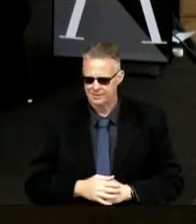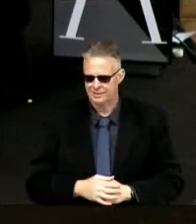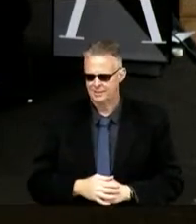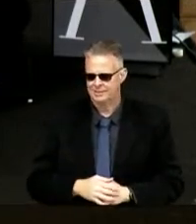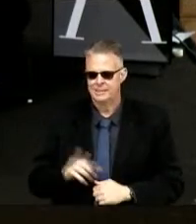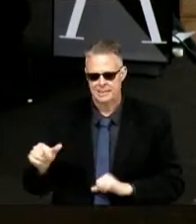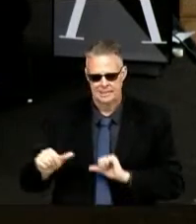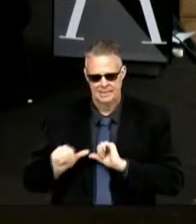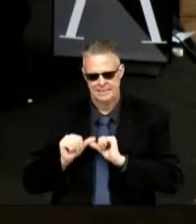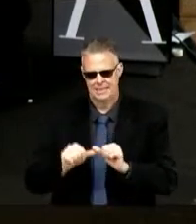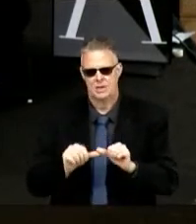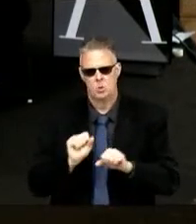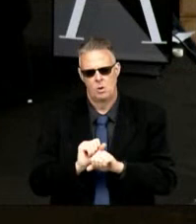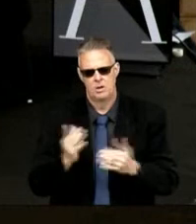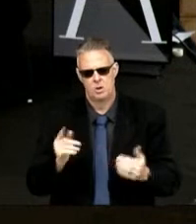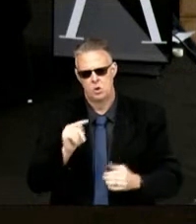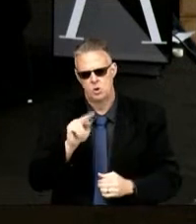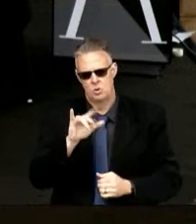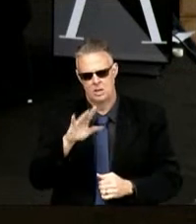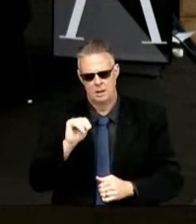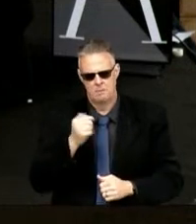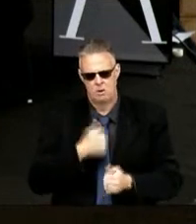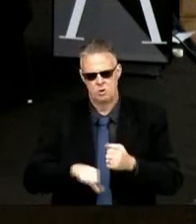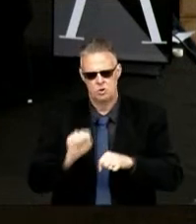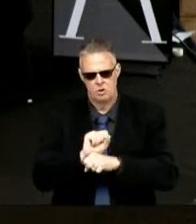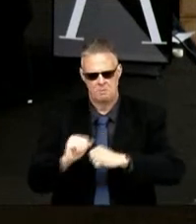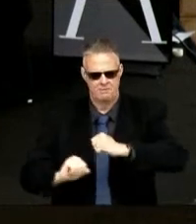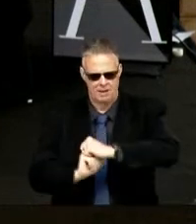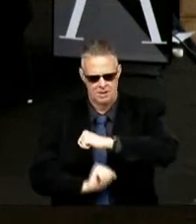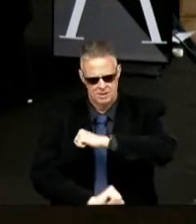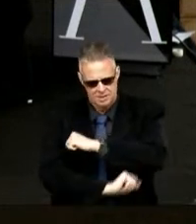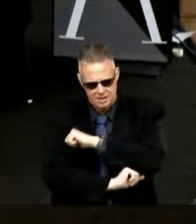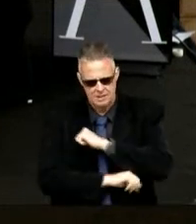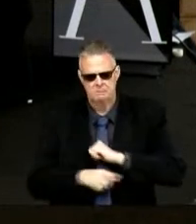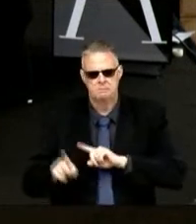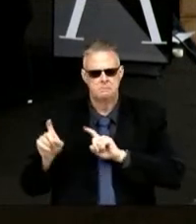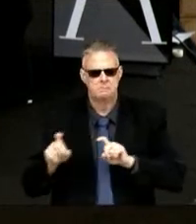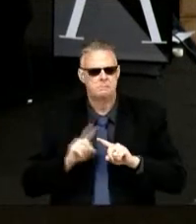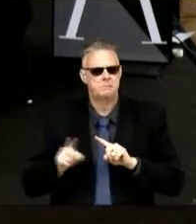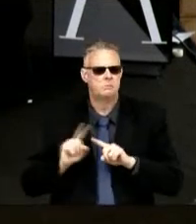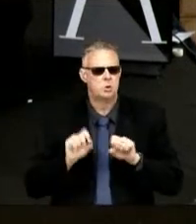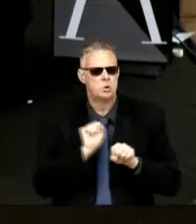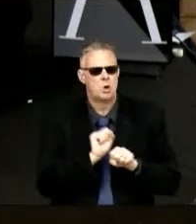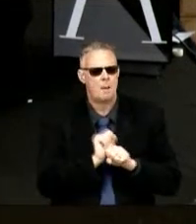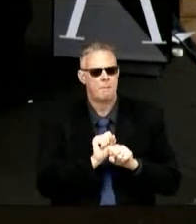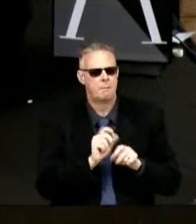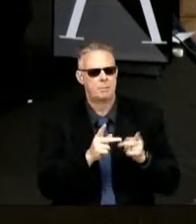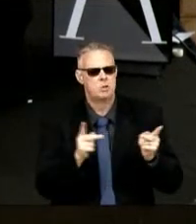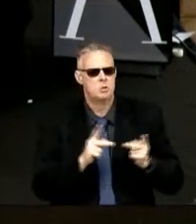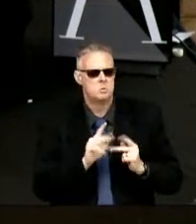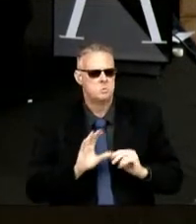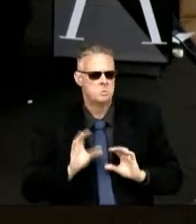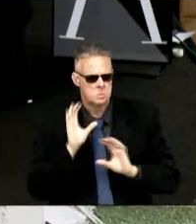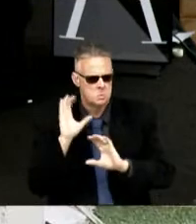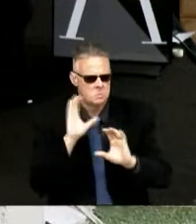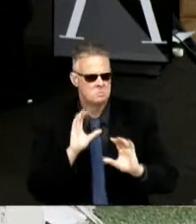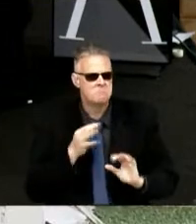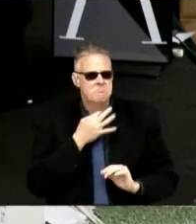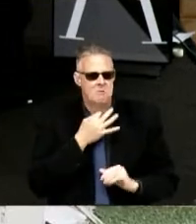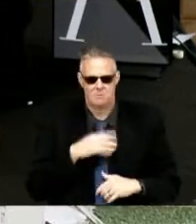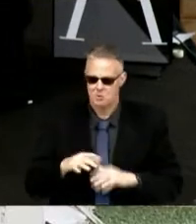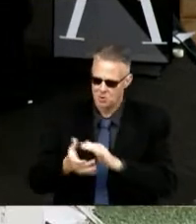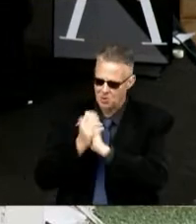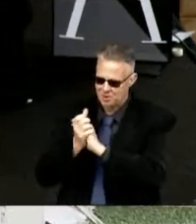Ryan is continuing to work with Trillium through Job Foundations and has been sampling possible job positions. Congratulations, Ryan.